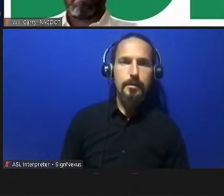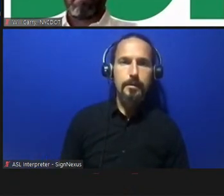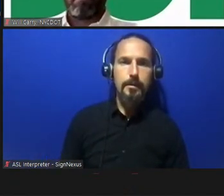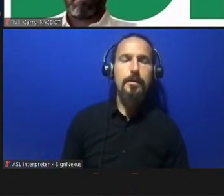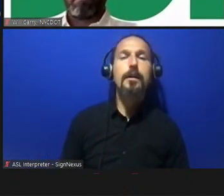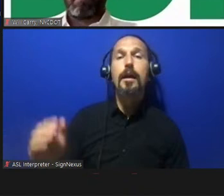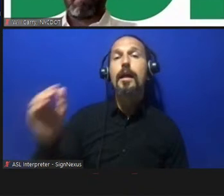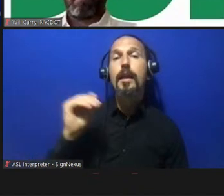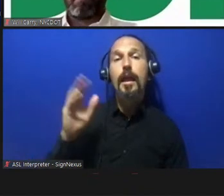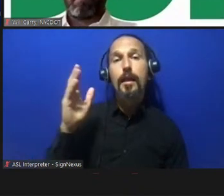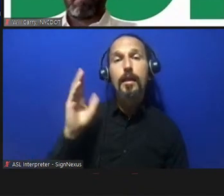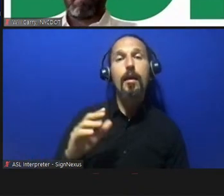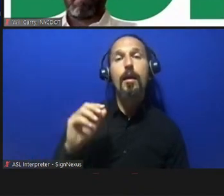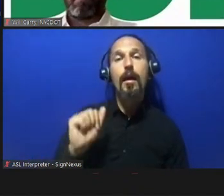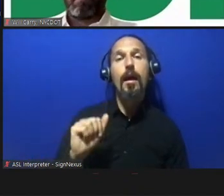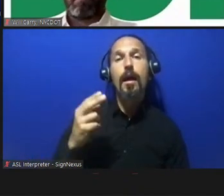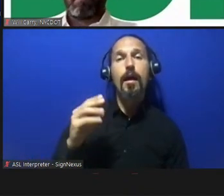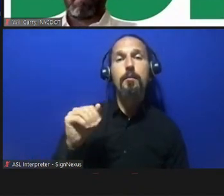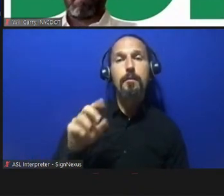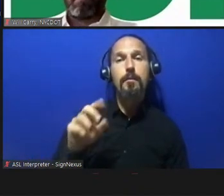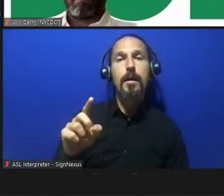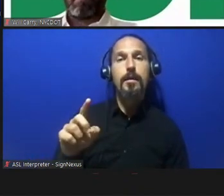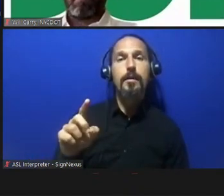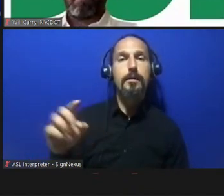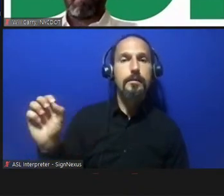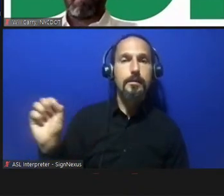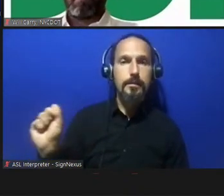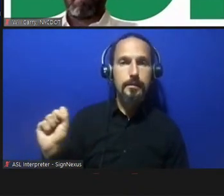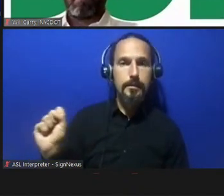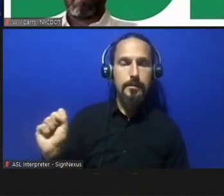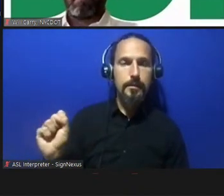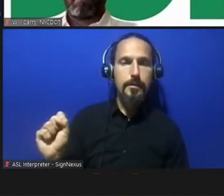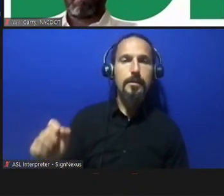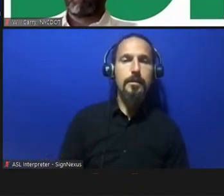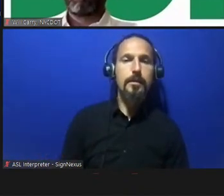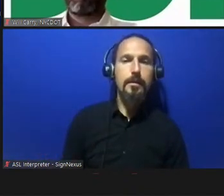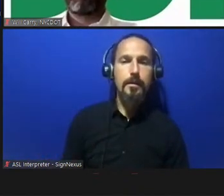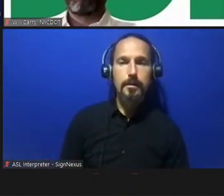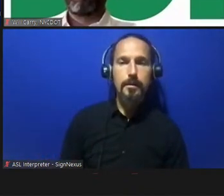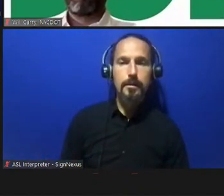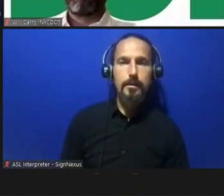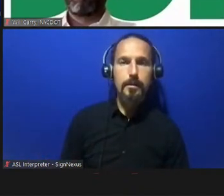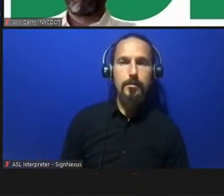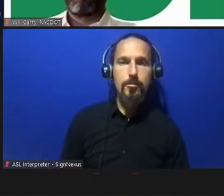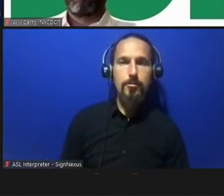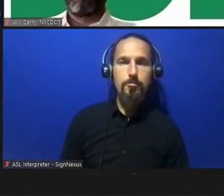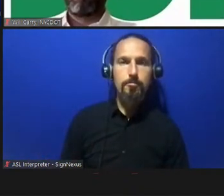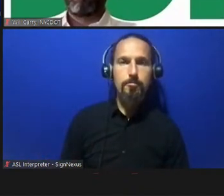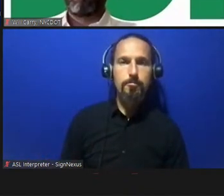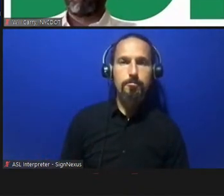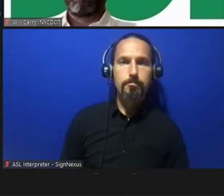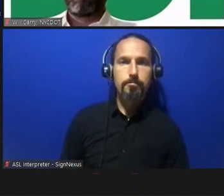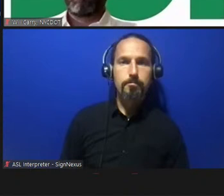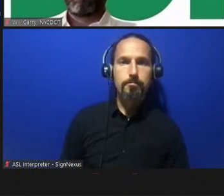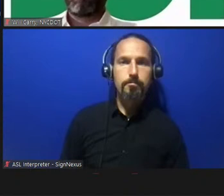the next speaker is ahmad saeed followed by agalia davis